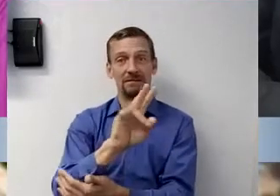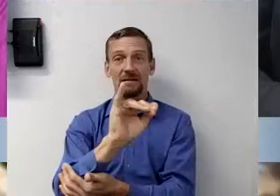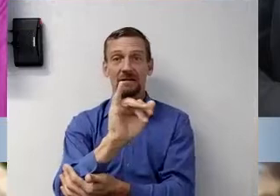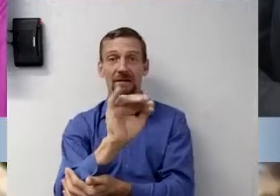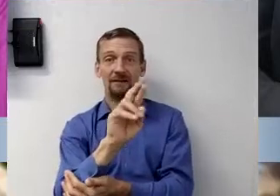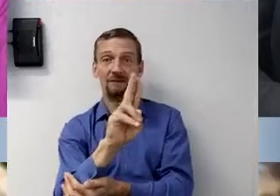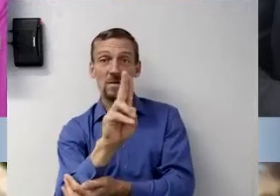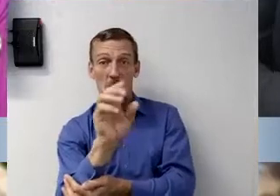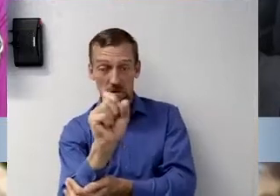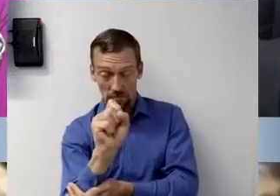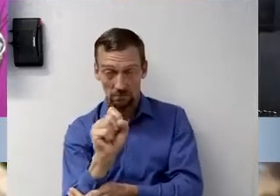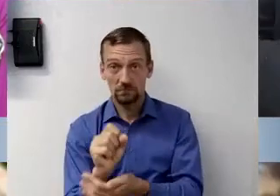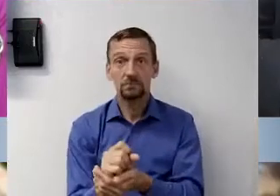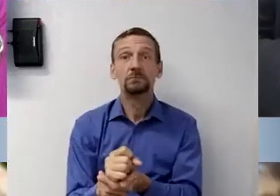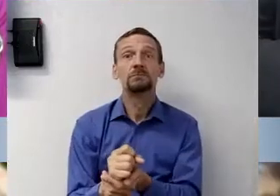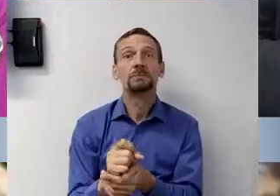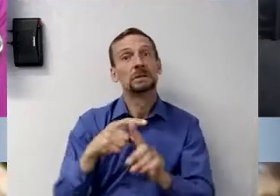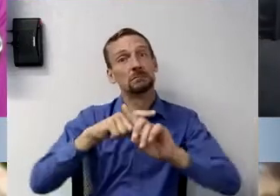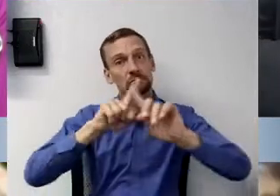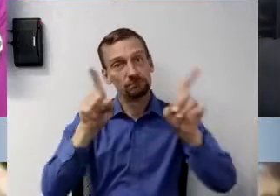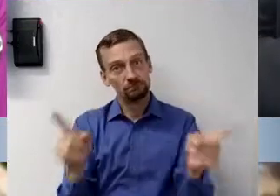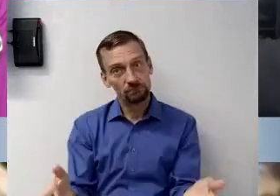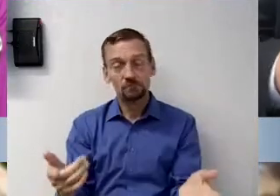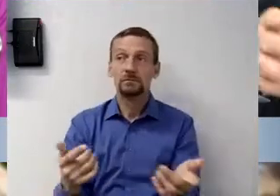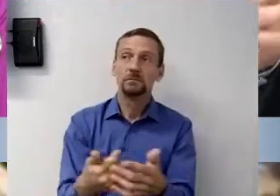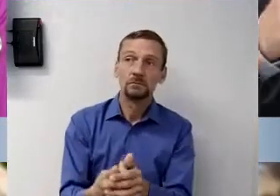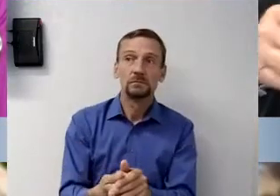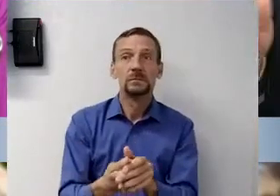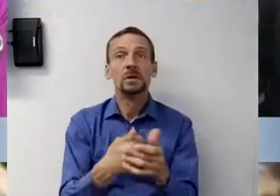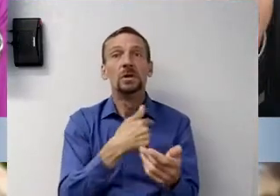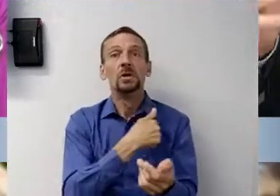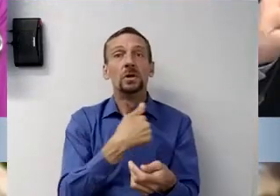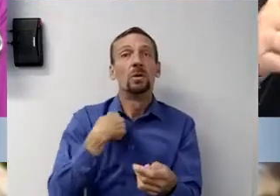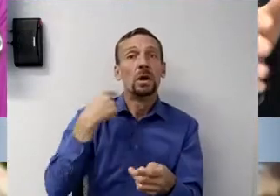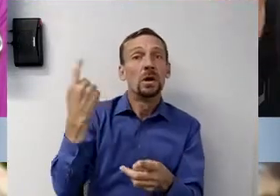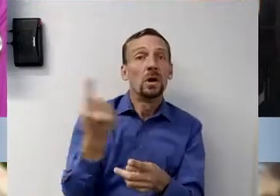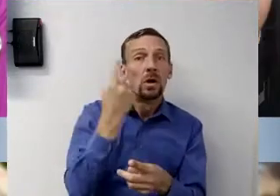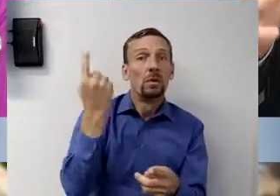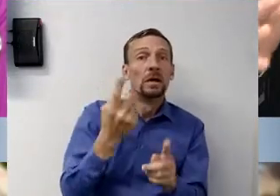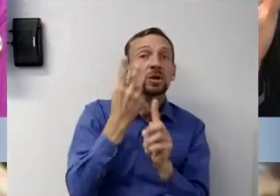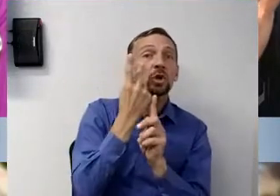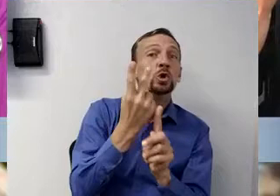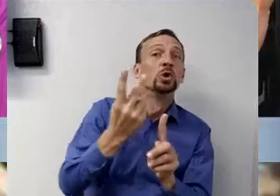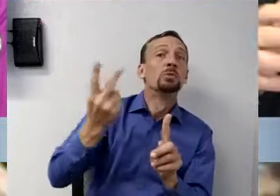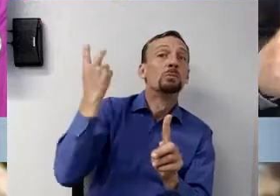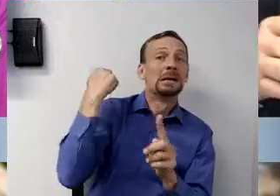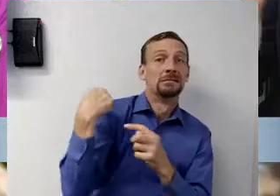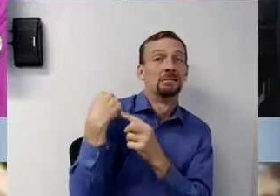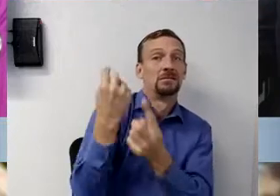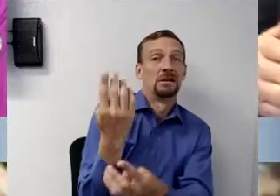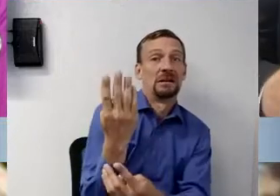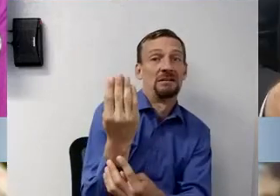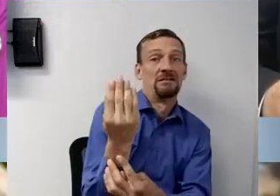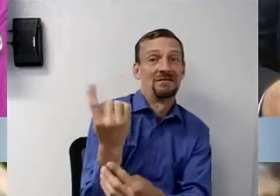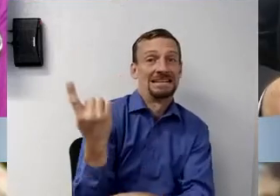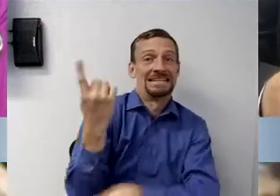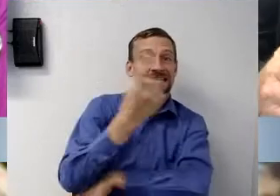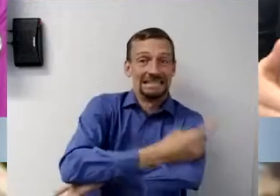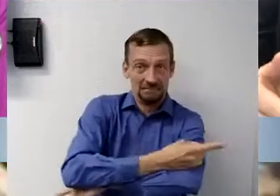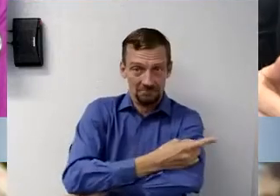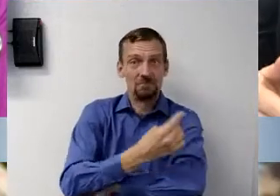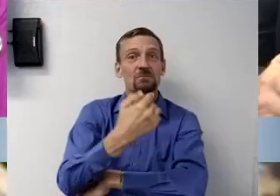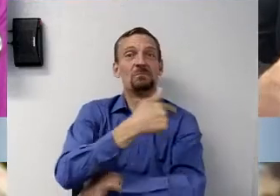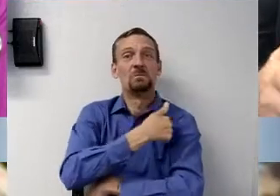virus. And unfortunately, we're always kind of looking back over the most recent 14 days because obviously